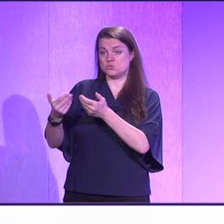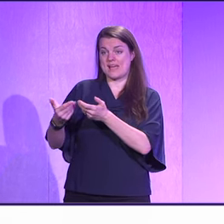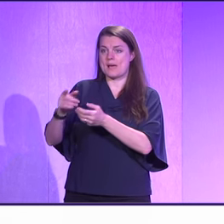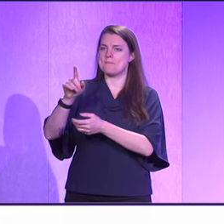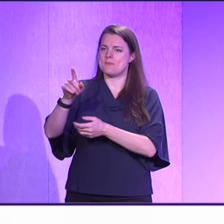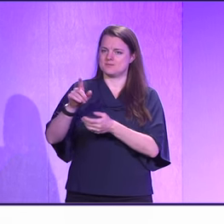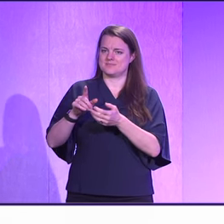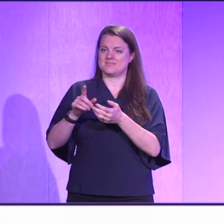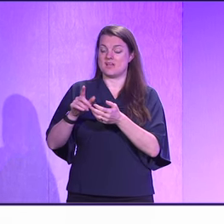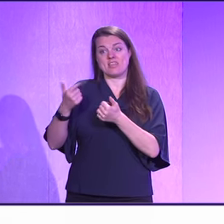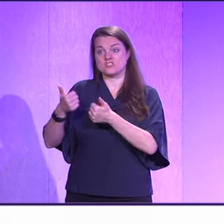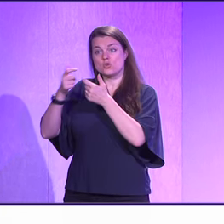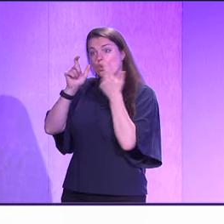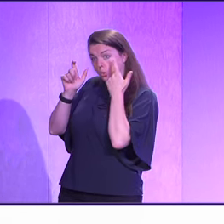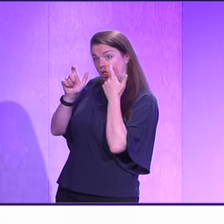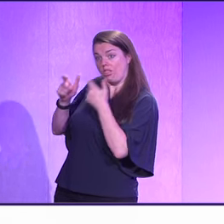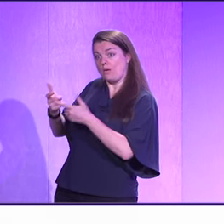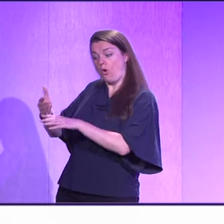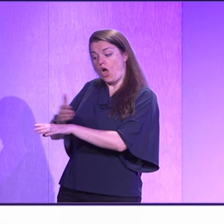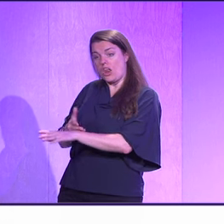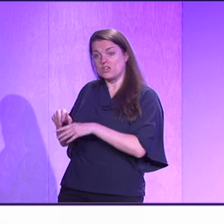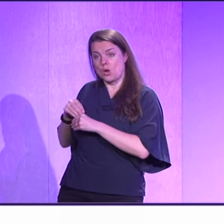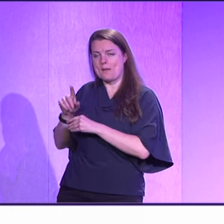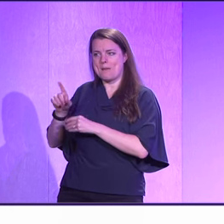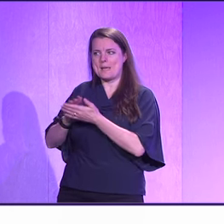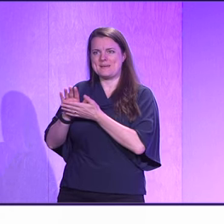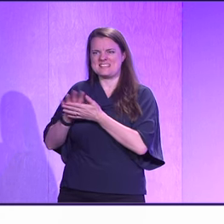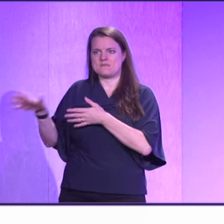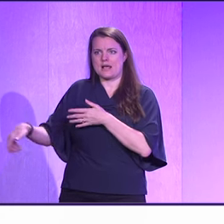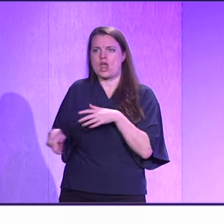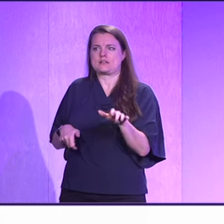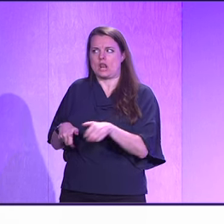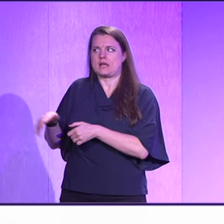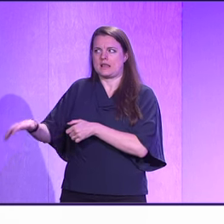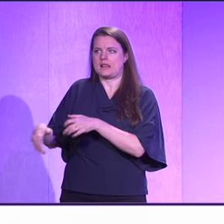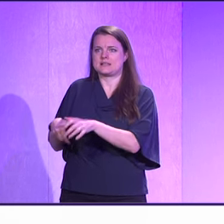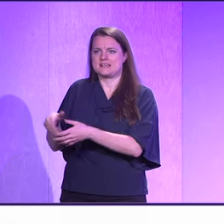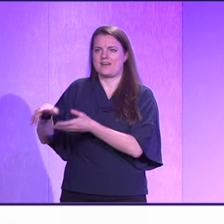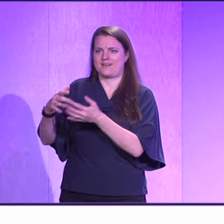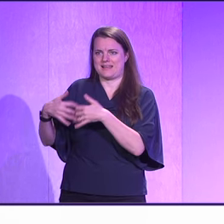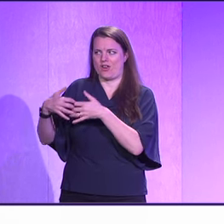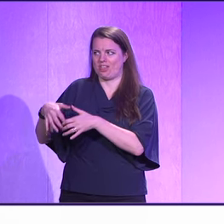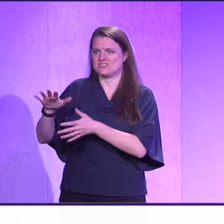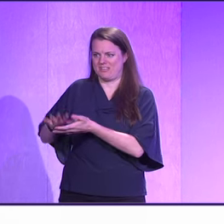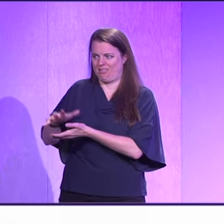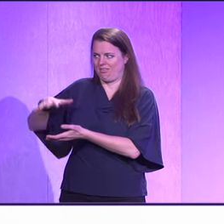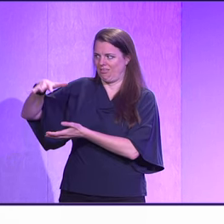got every single technology that you can imagine deployed. Governments and banking are kind of the same. So your government here in the UK, a lot